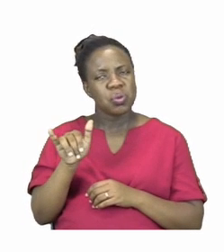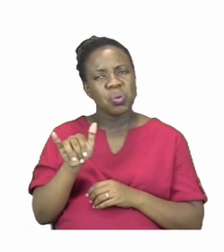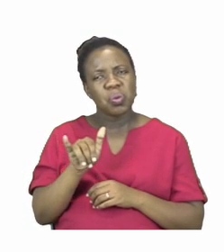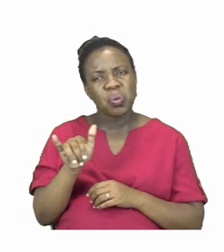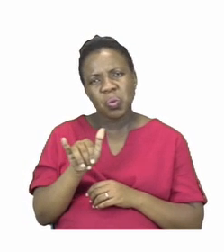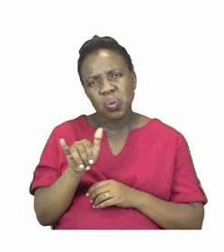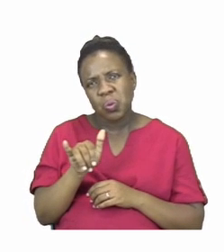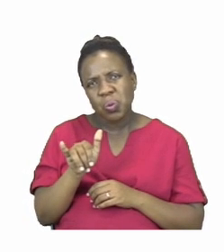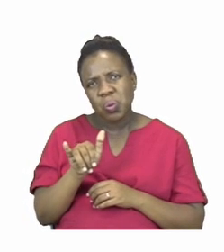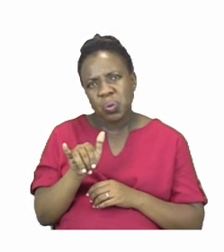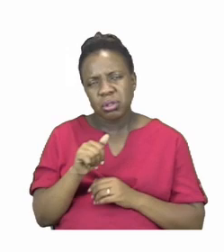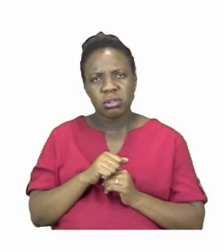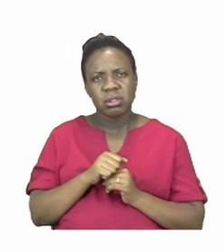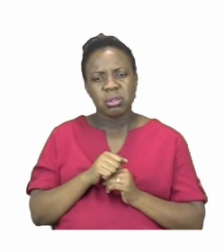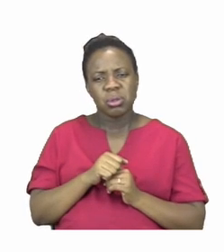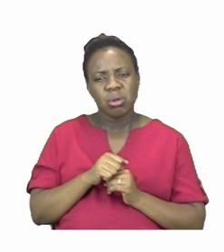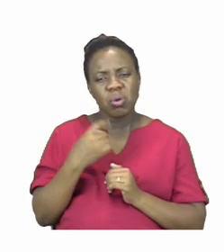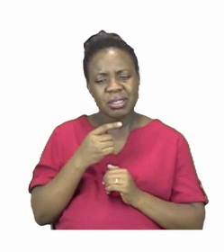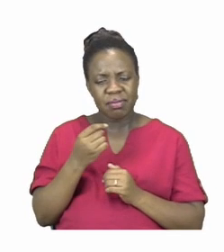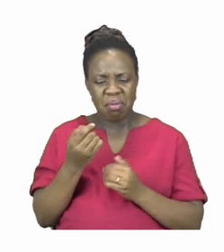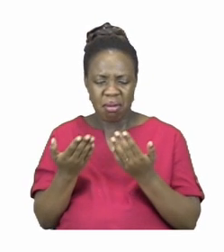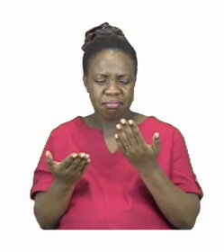Which dish should I choose?